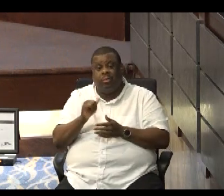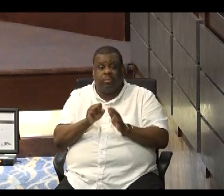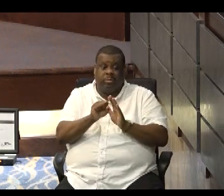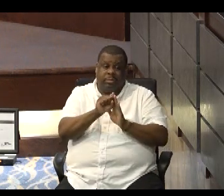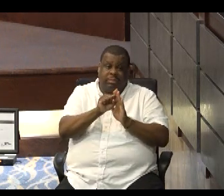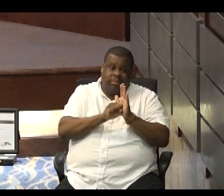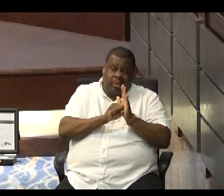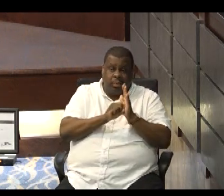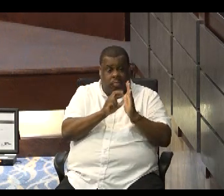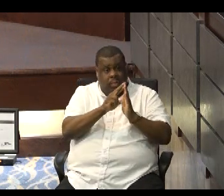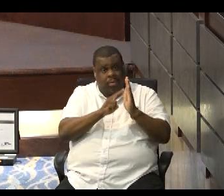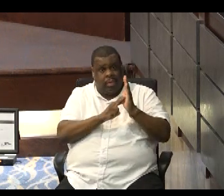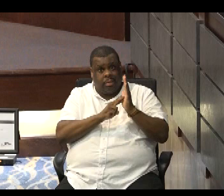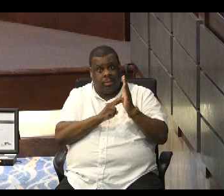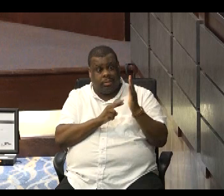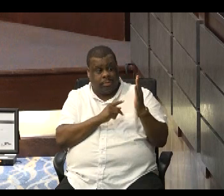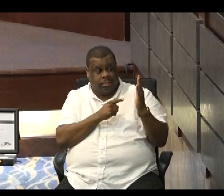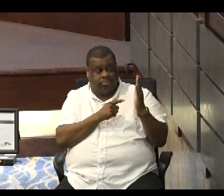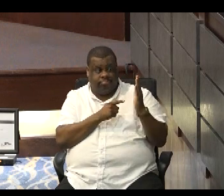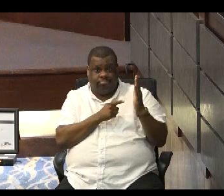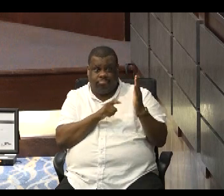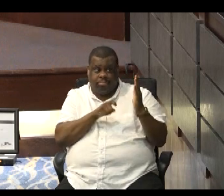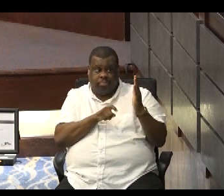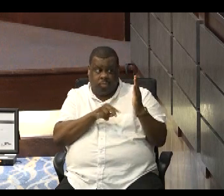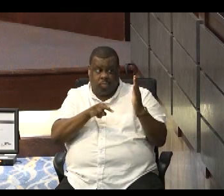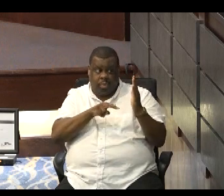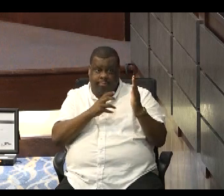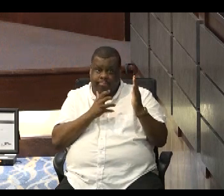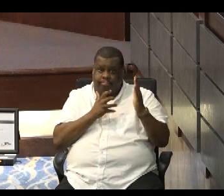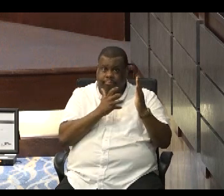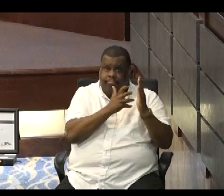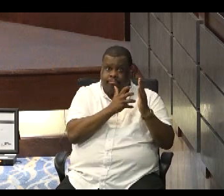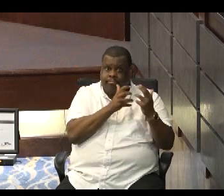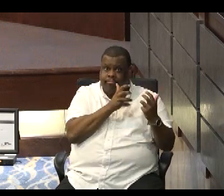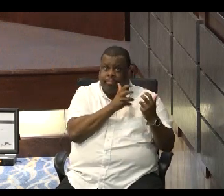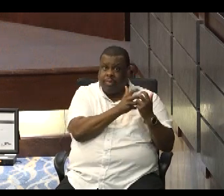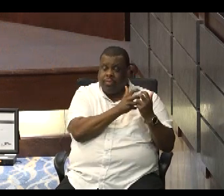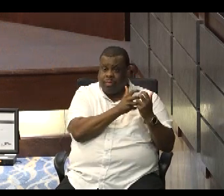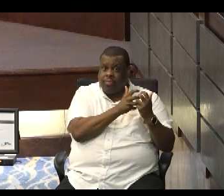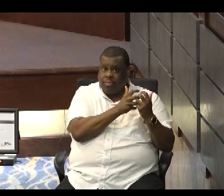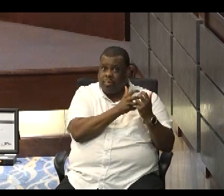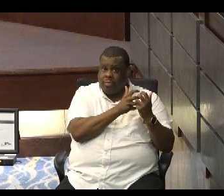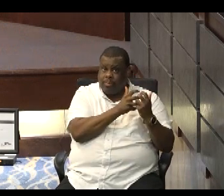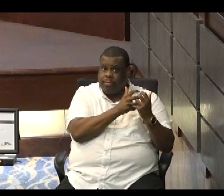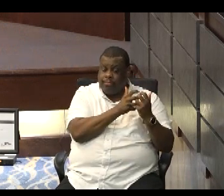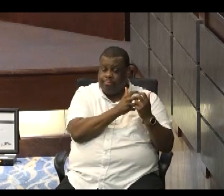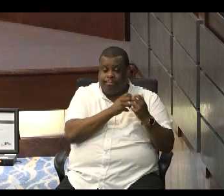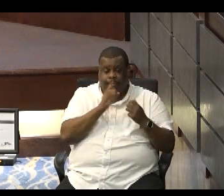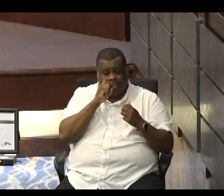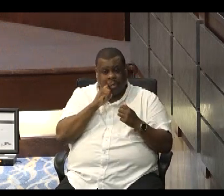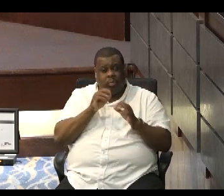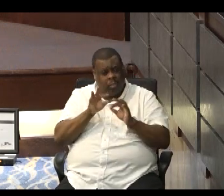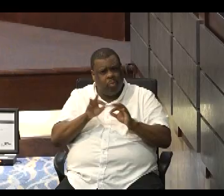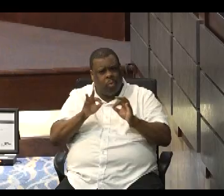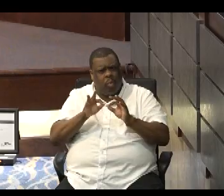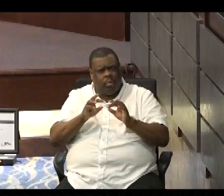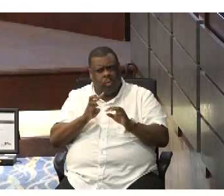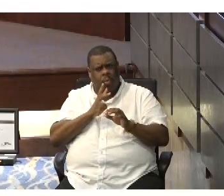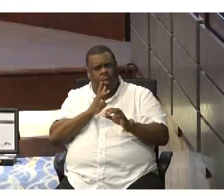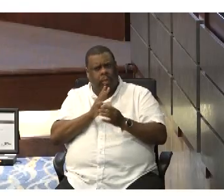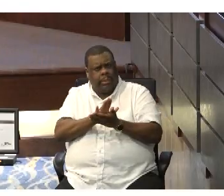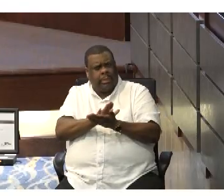federal regulations. And I think this past year and a half has proven to all of us how important it is for us to protect our water supply.